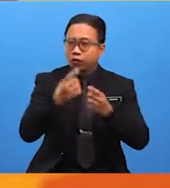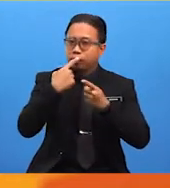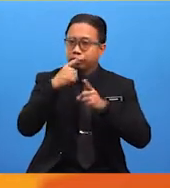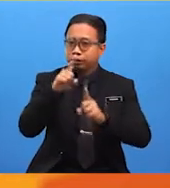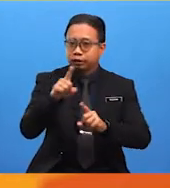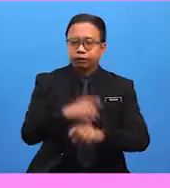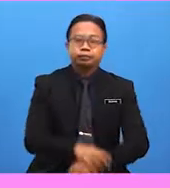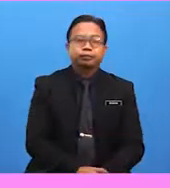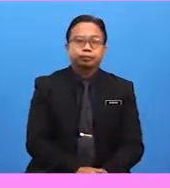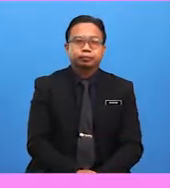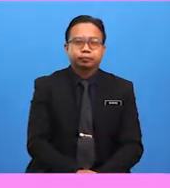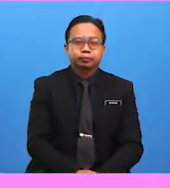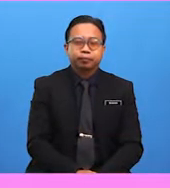answers.